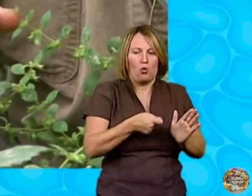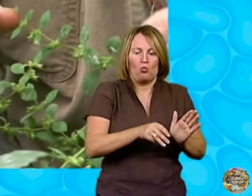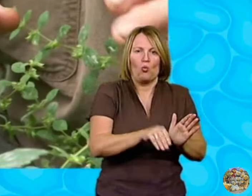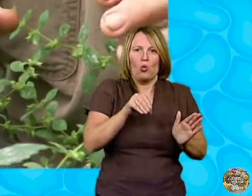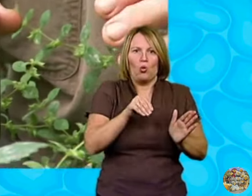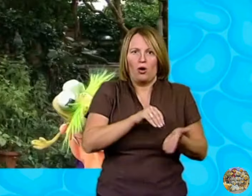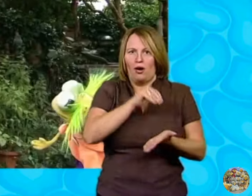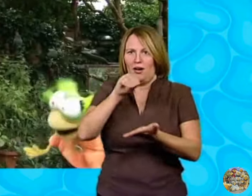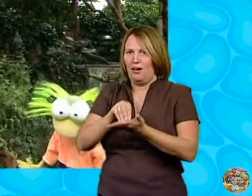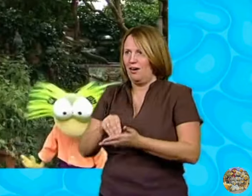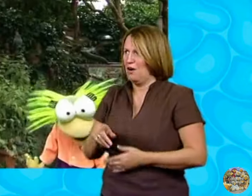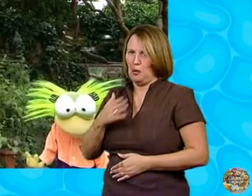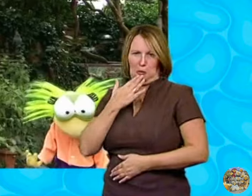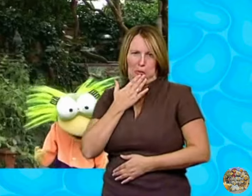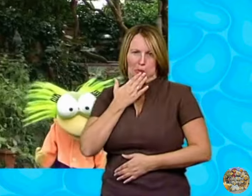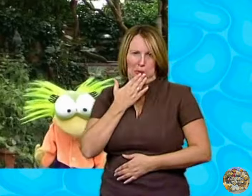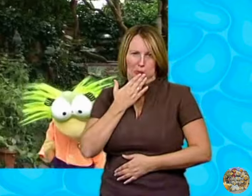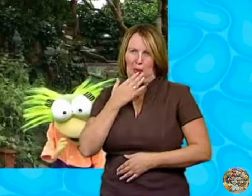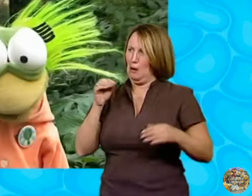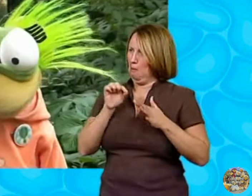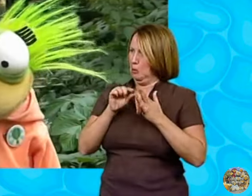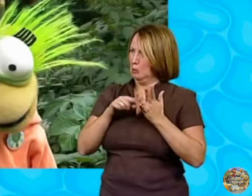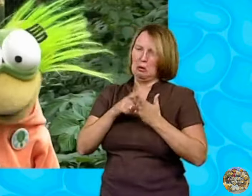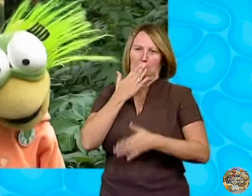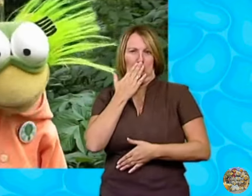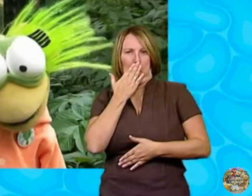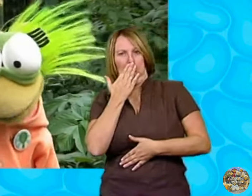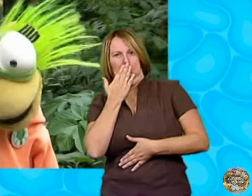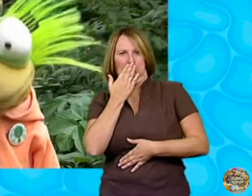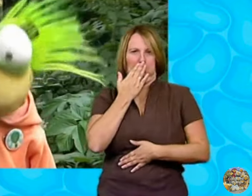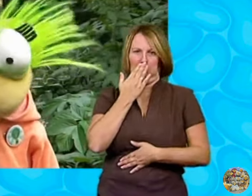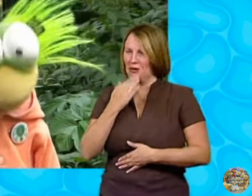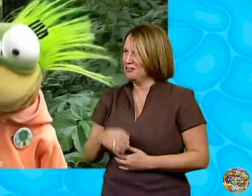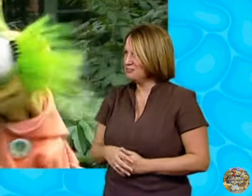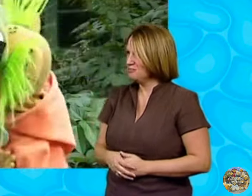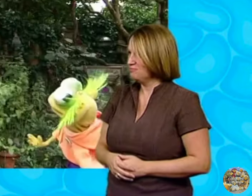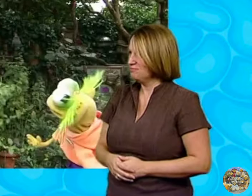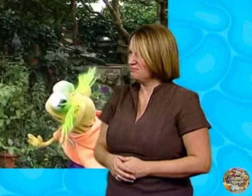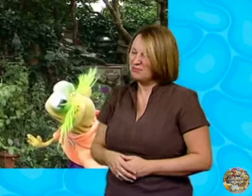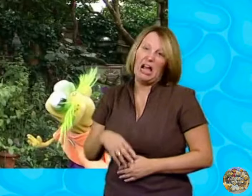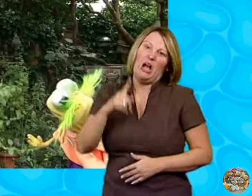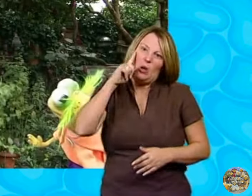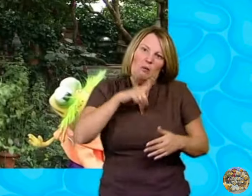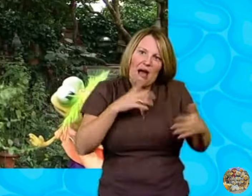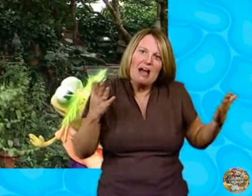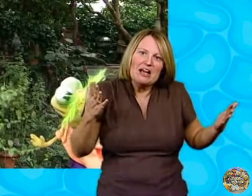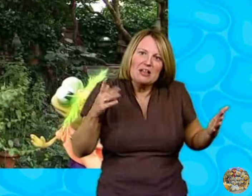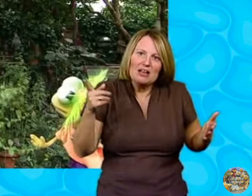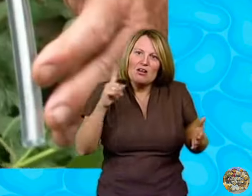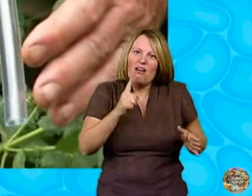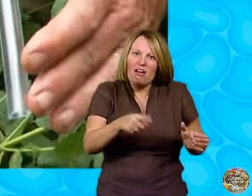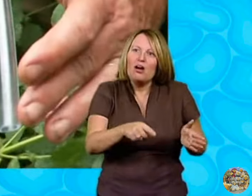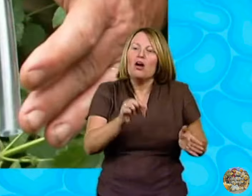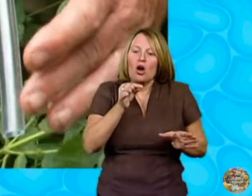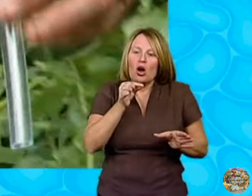a pooter. Yeah, pizza! Pooter. That is funny. Yeah, I don't know why. But that in my mouth, this bit there I put on the